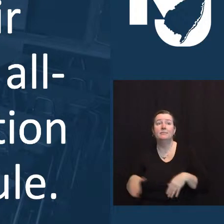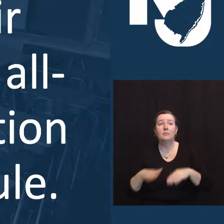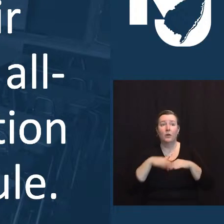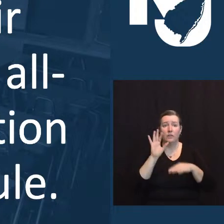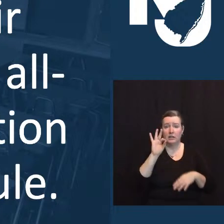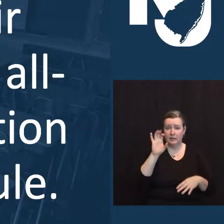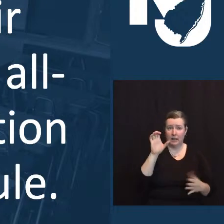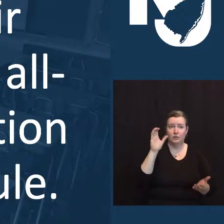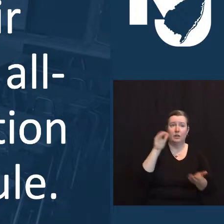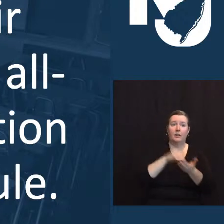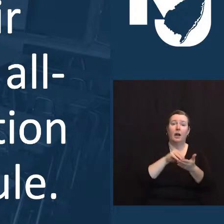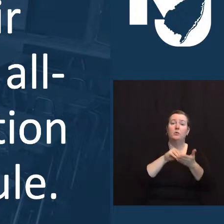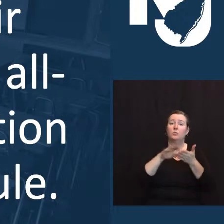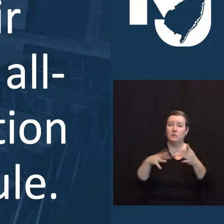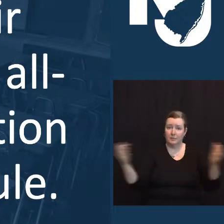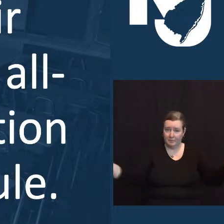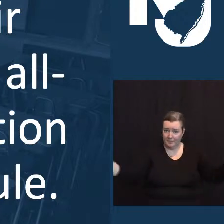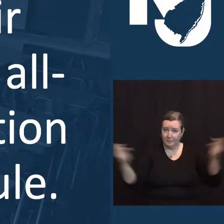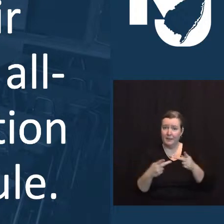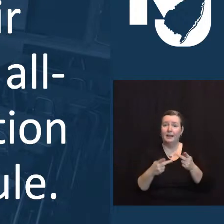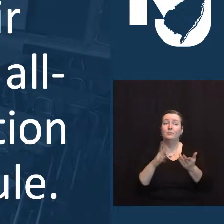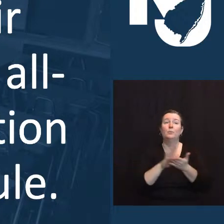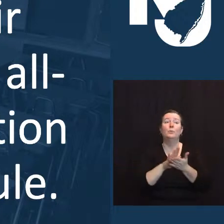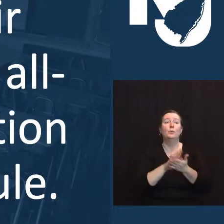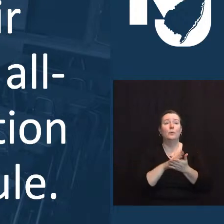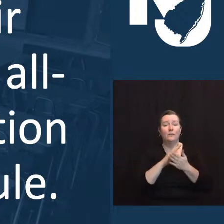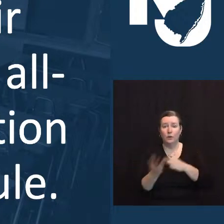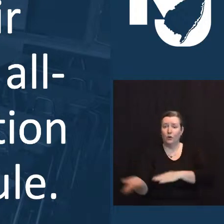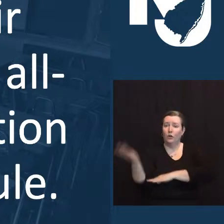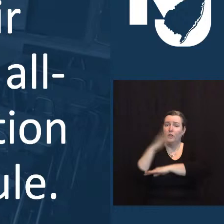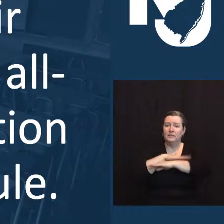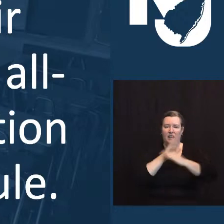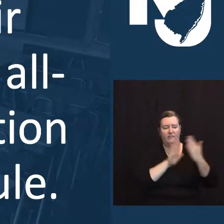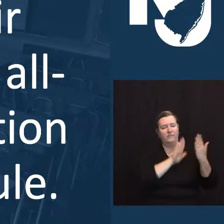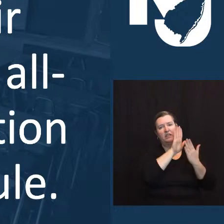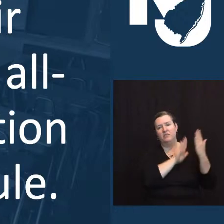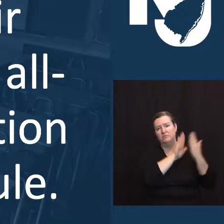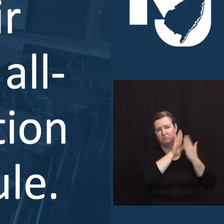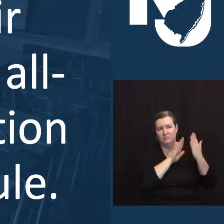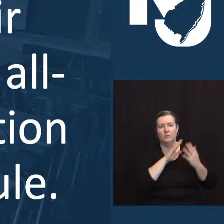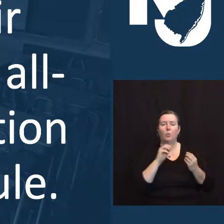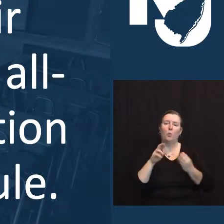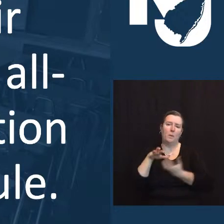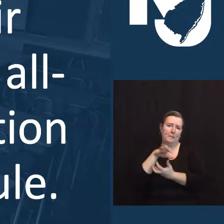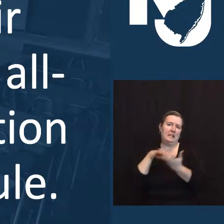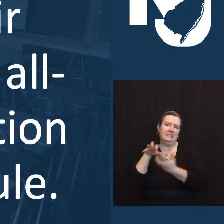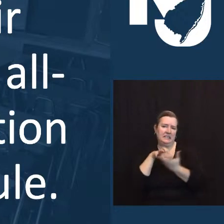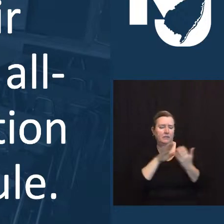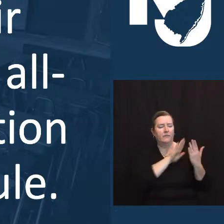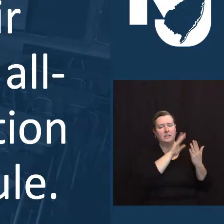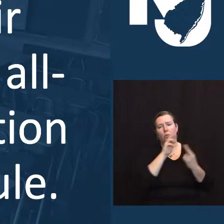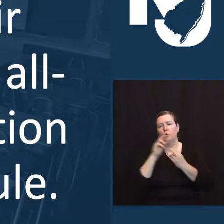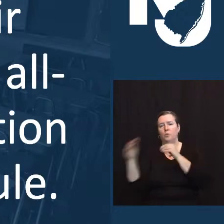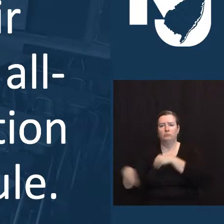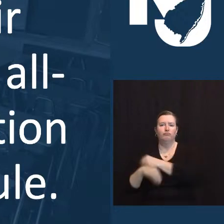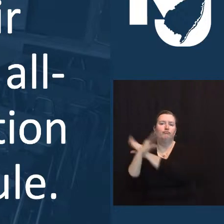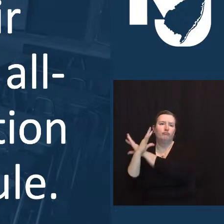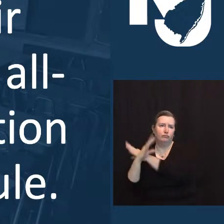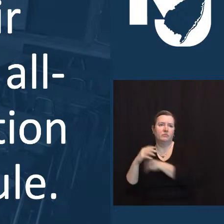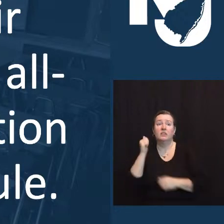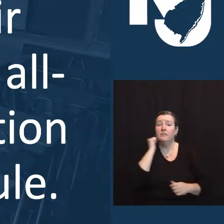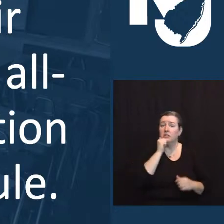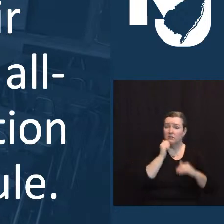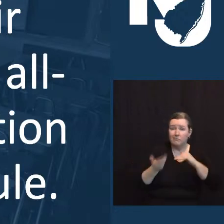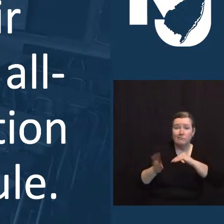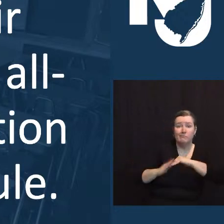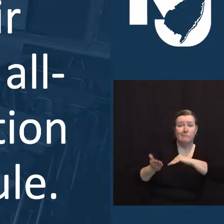either for all-day in-person instruction or on a hybrid schedule, with more returning nearly every day. We